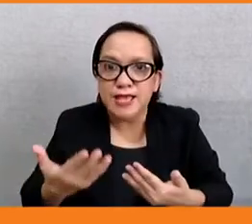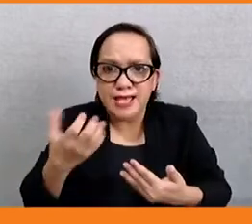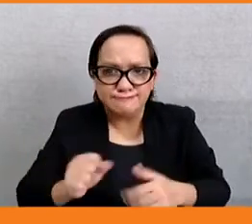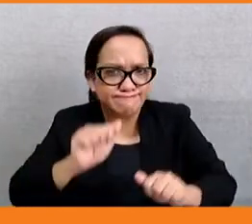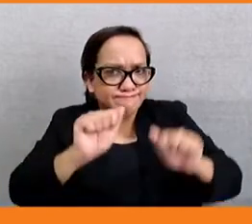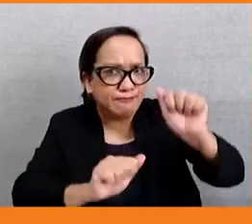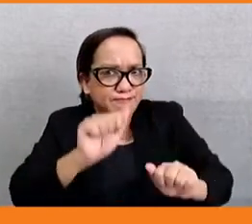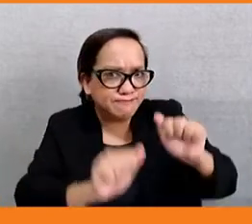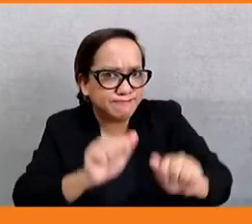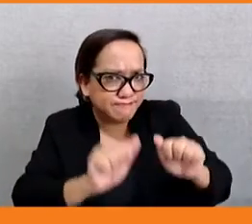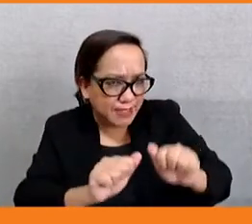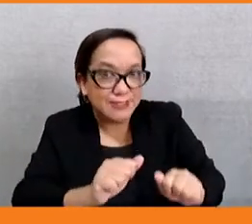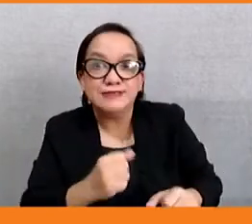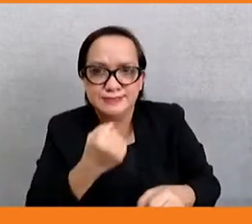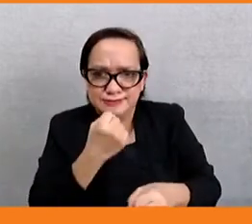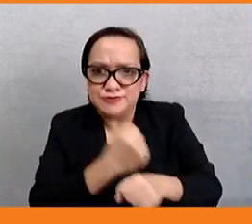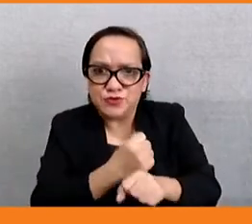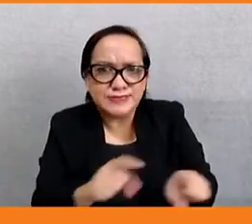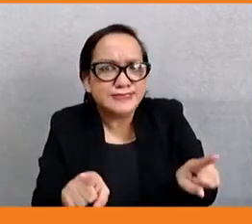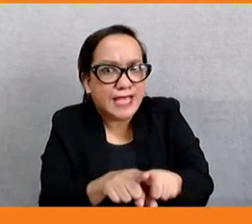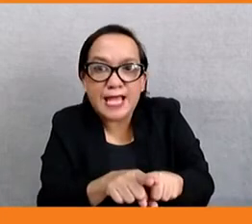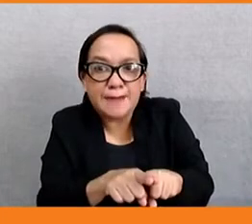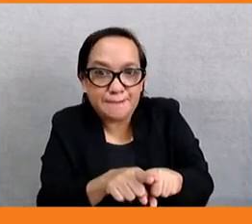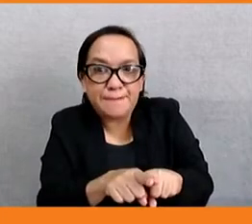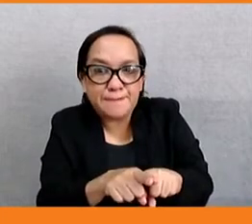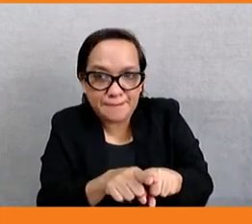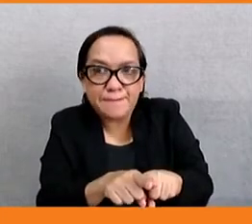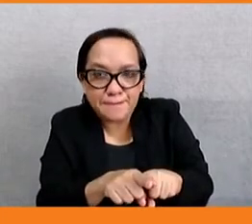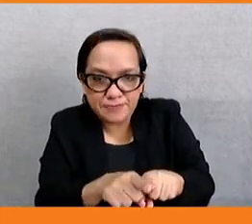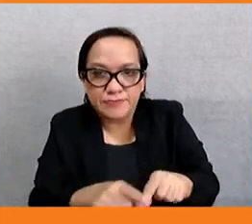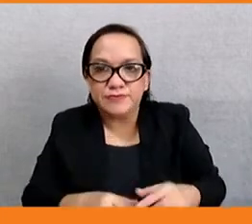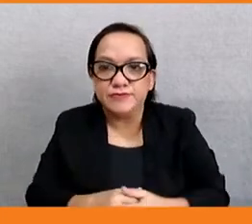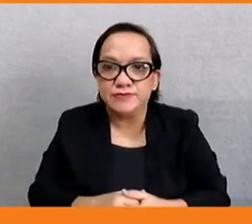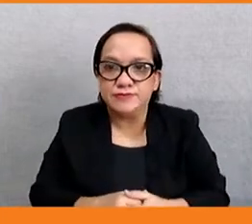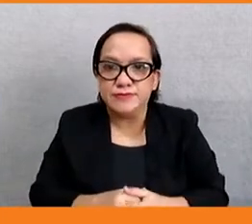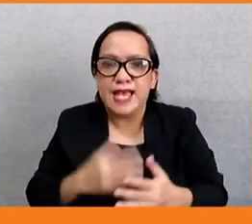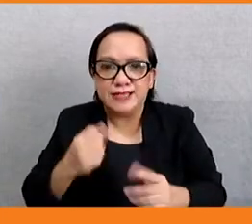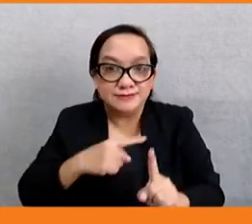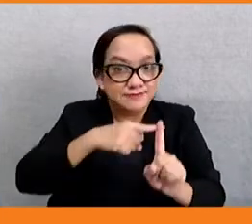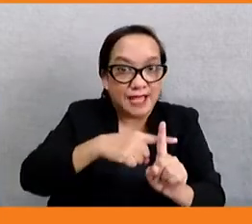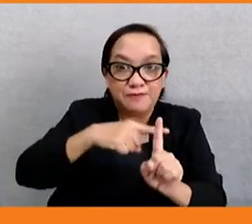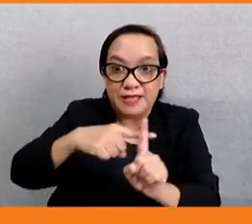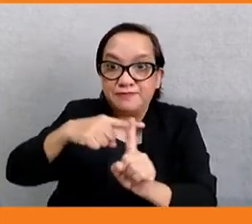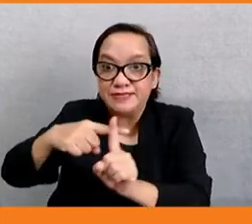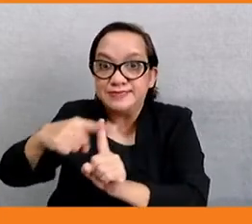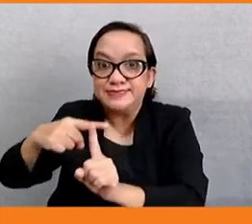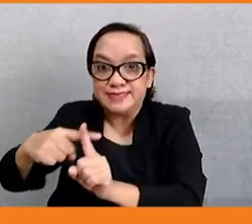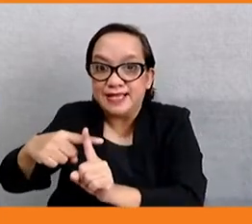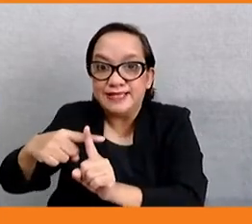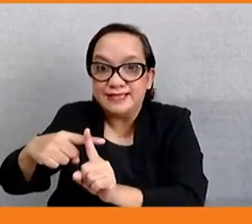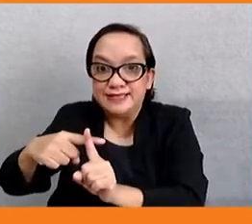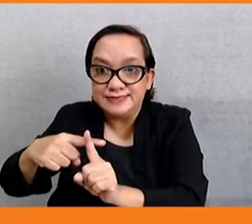communities in mind. And let me add once again that the new energy policy